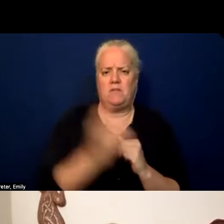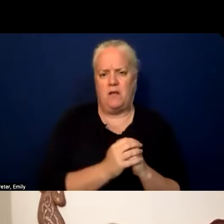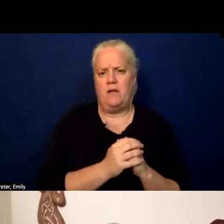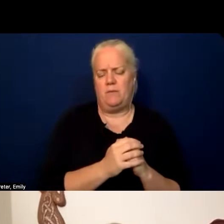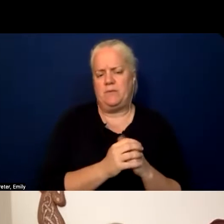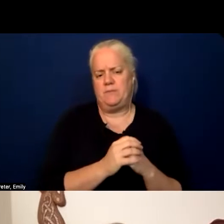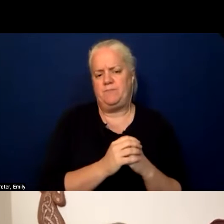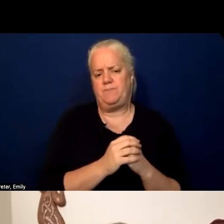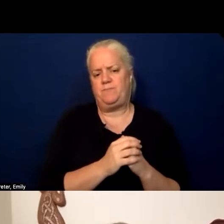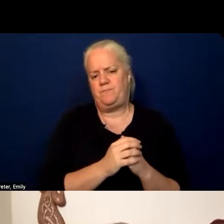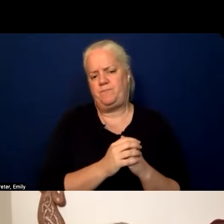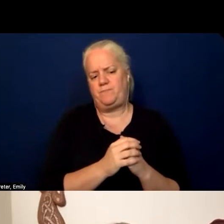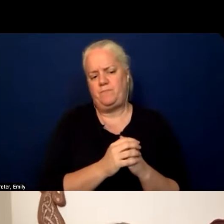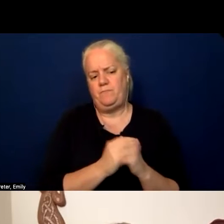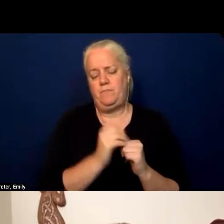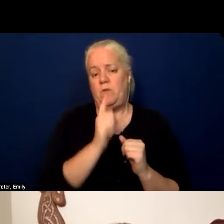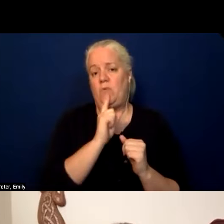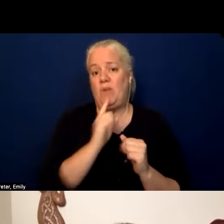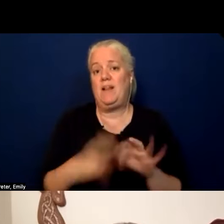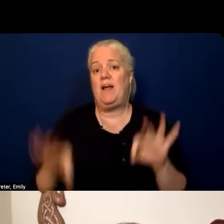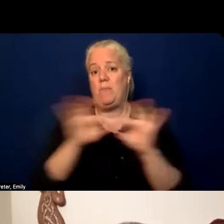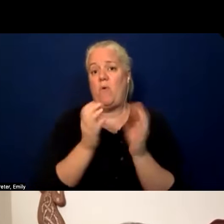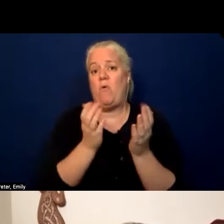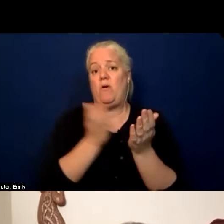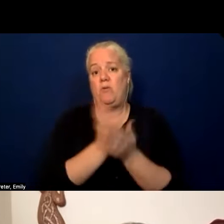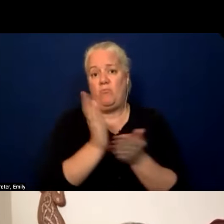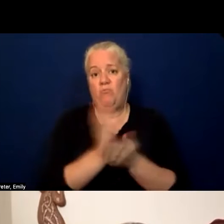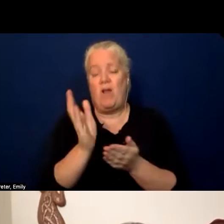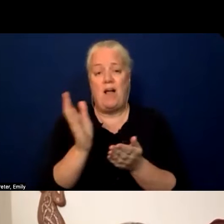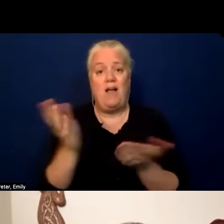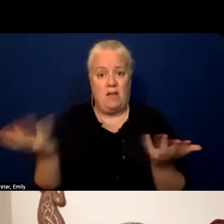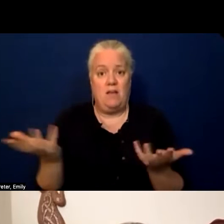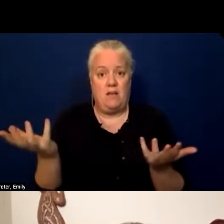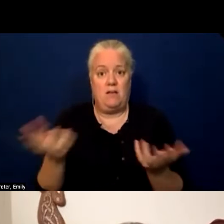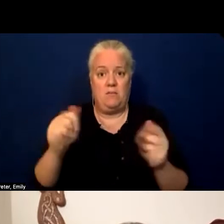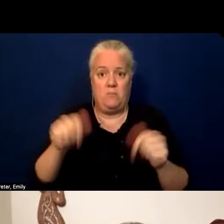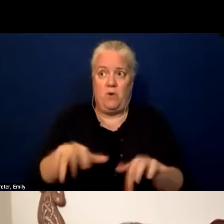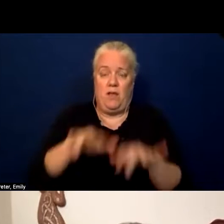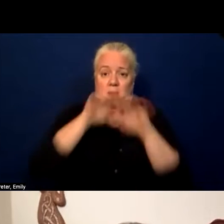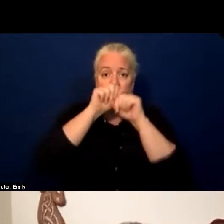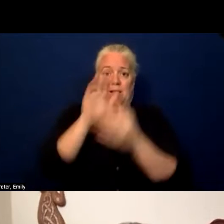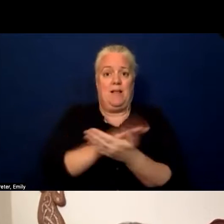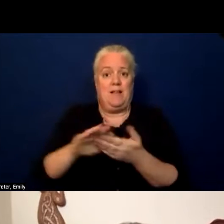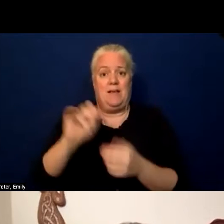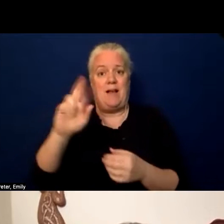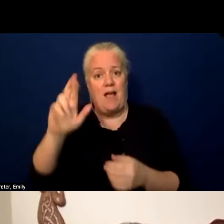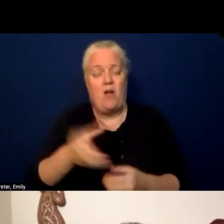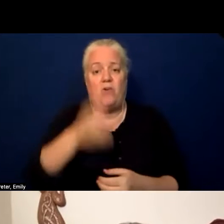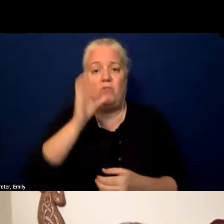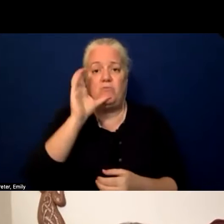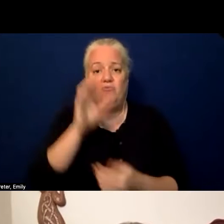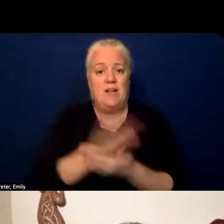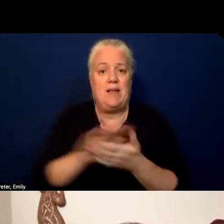states really important rights to breathe clean air, drink clean water, and live in a clean environment that the